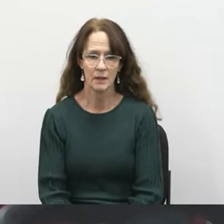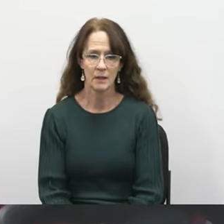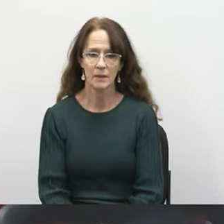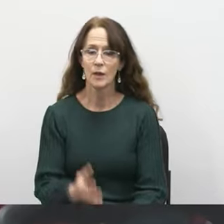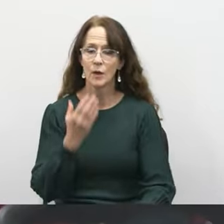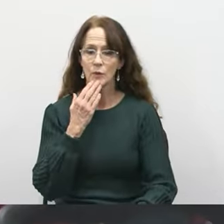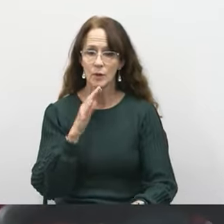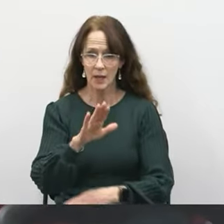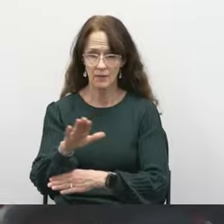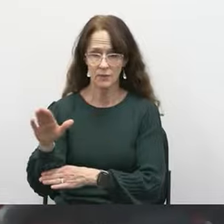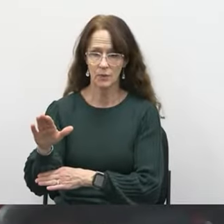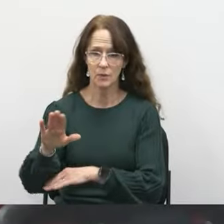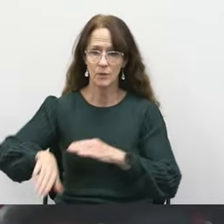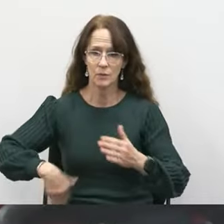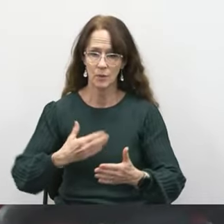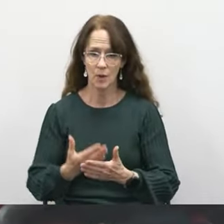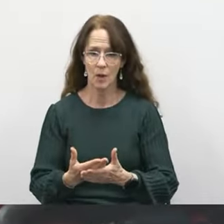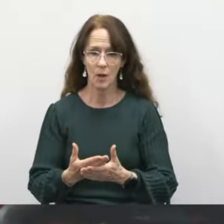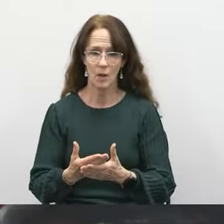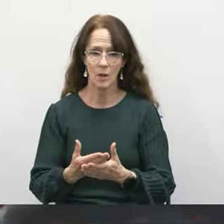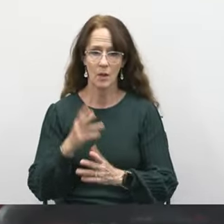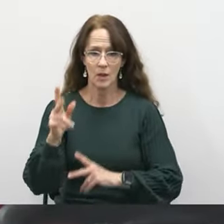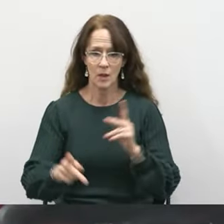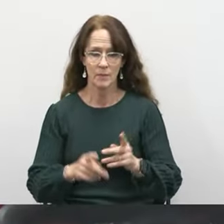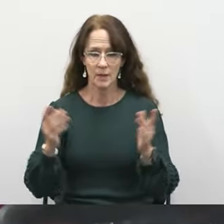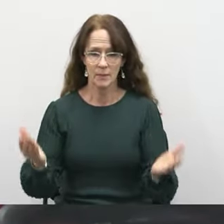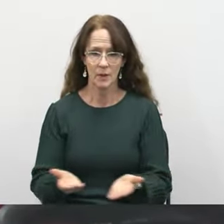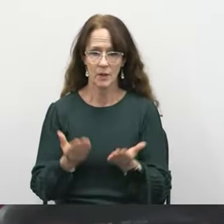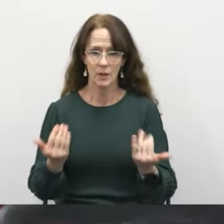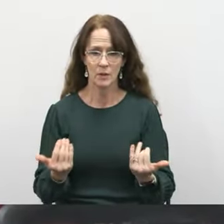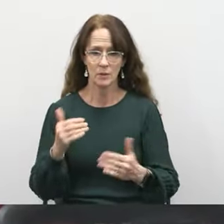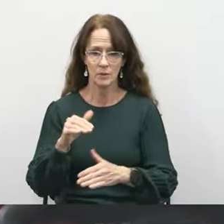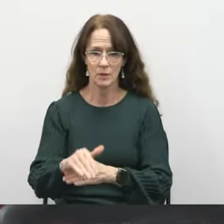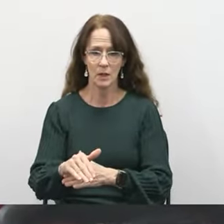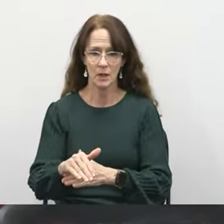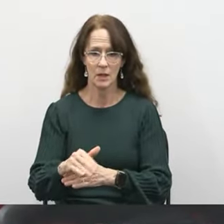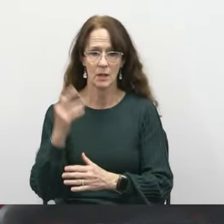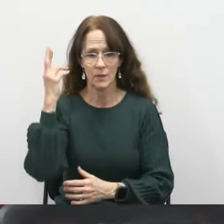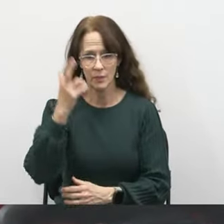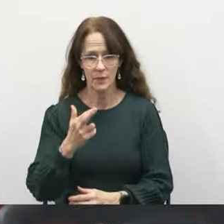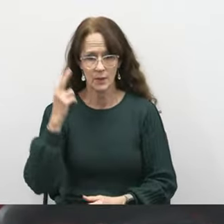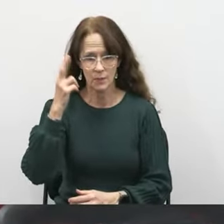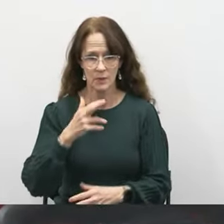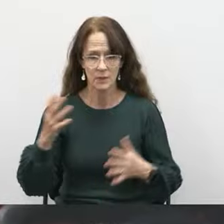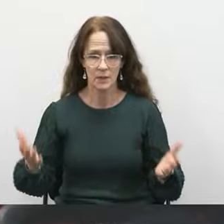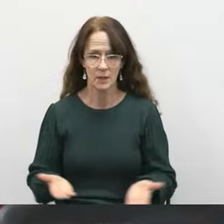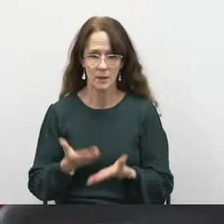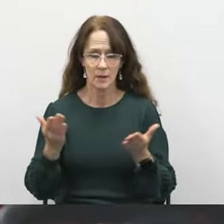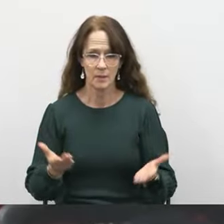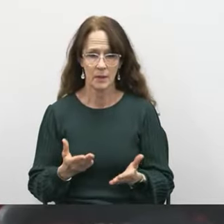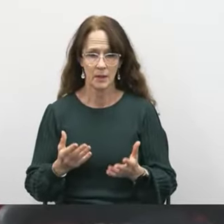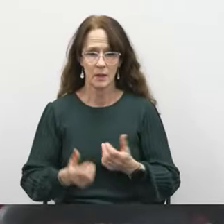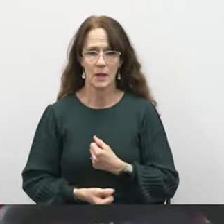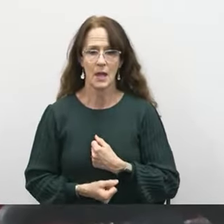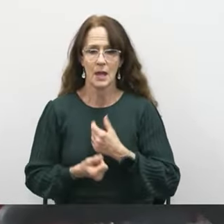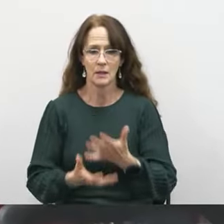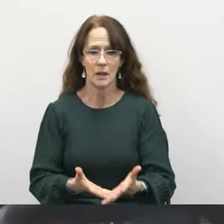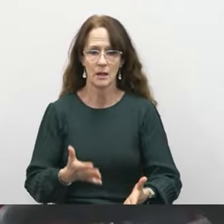Good afternoon to all the people present here. The reason I'm here is to express